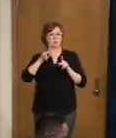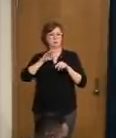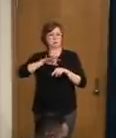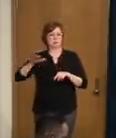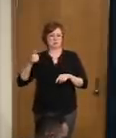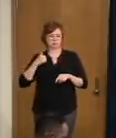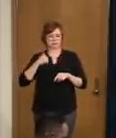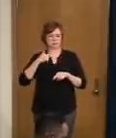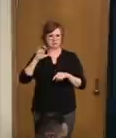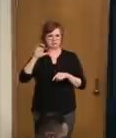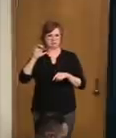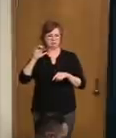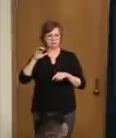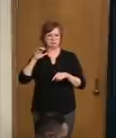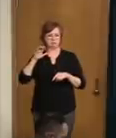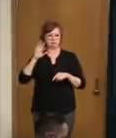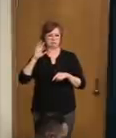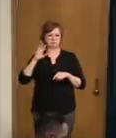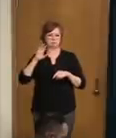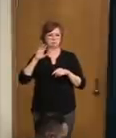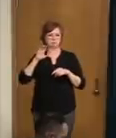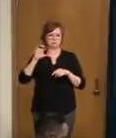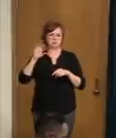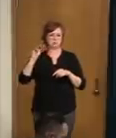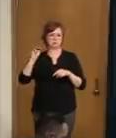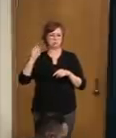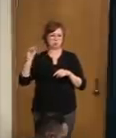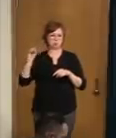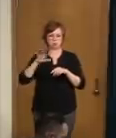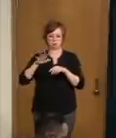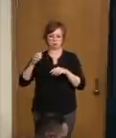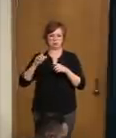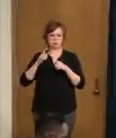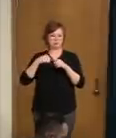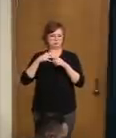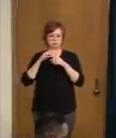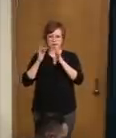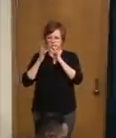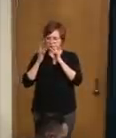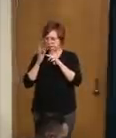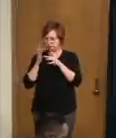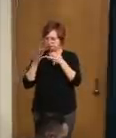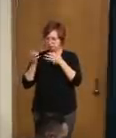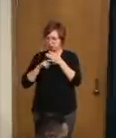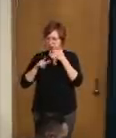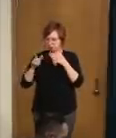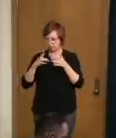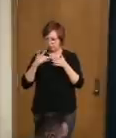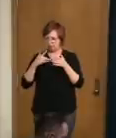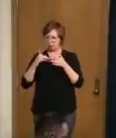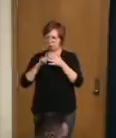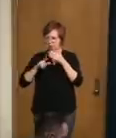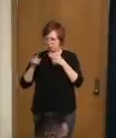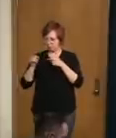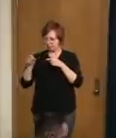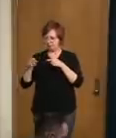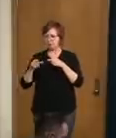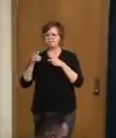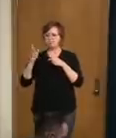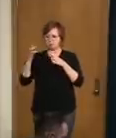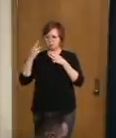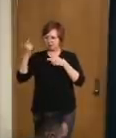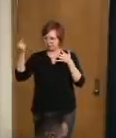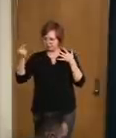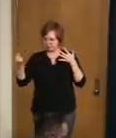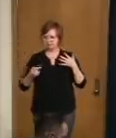seeing. I talk to my medical health officer colleagues several times a week, and take their recommendations, and then we look at